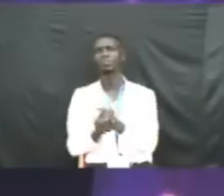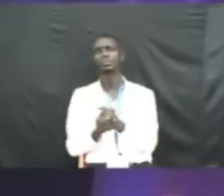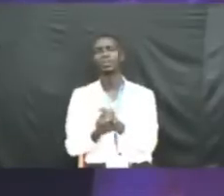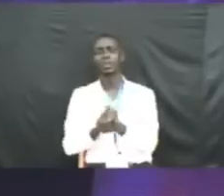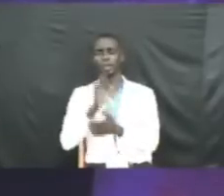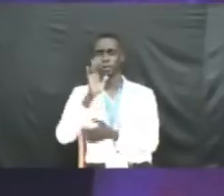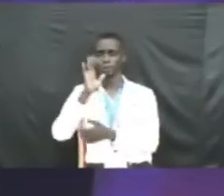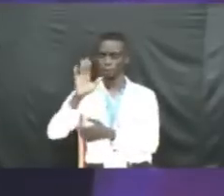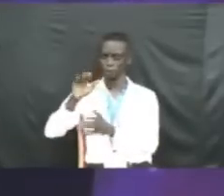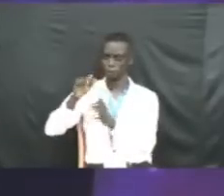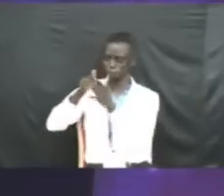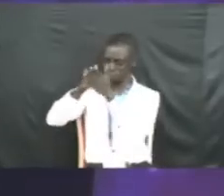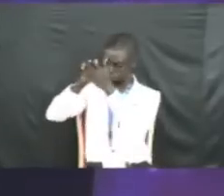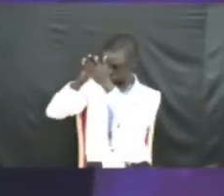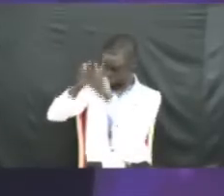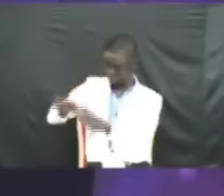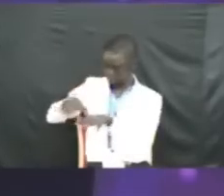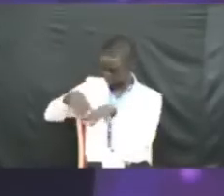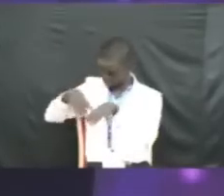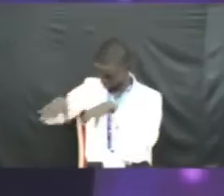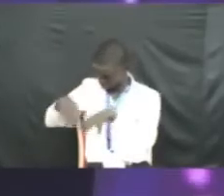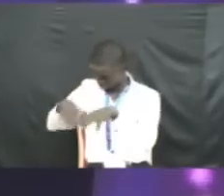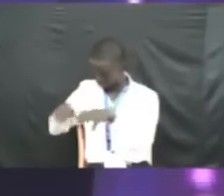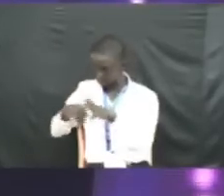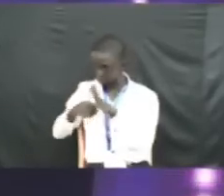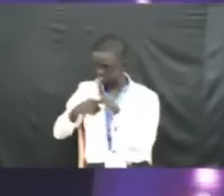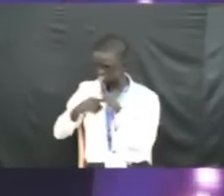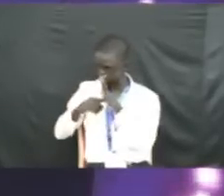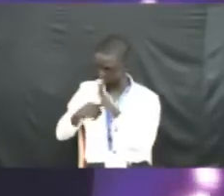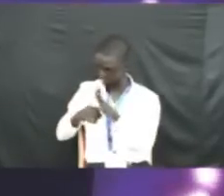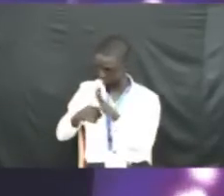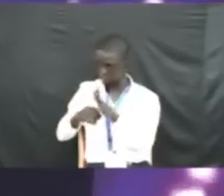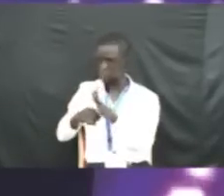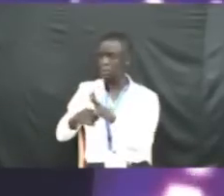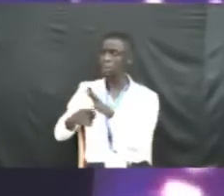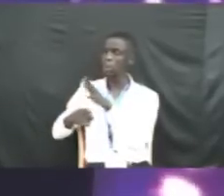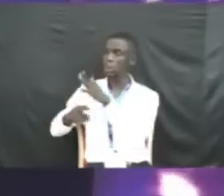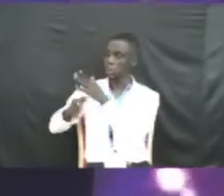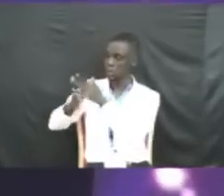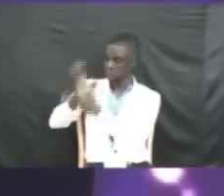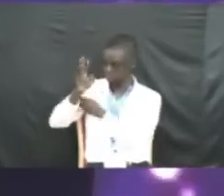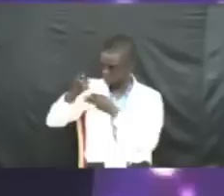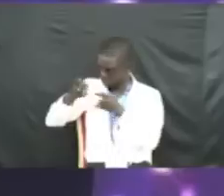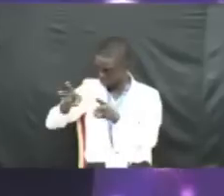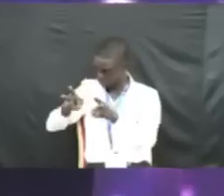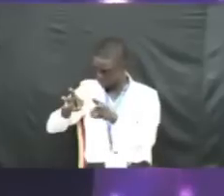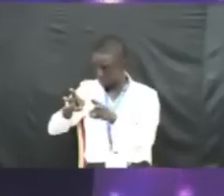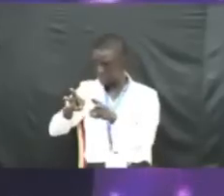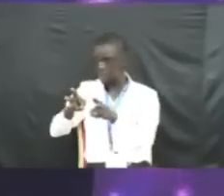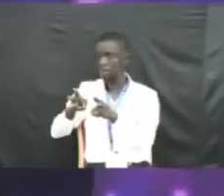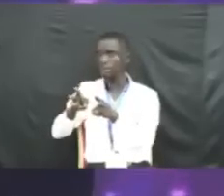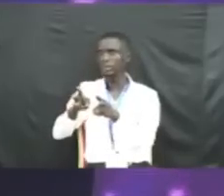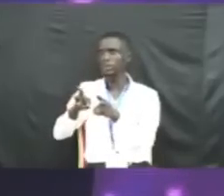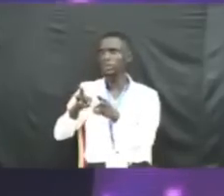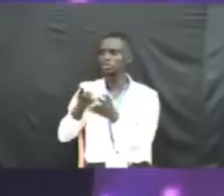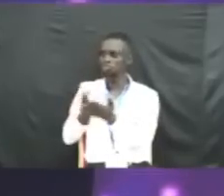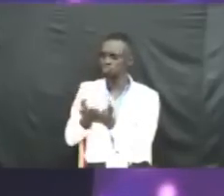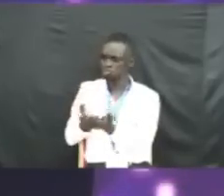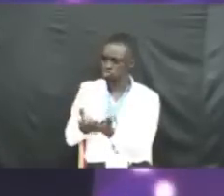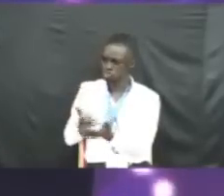Your leadership, proess, godliness, virtues, and rich